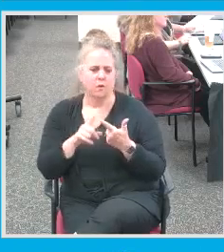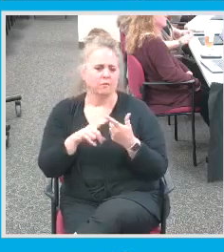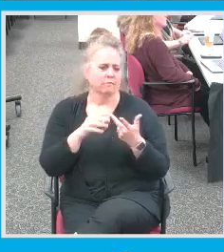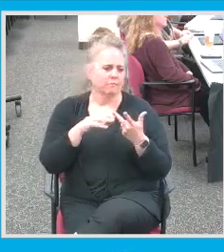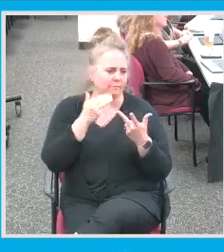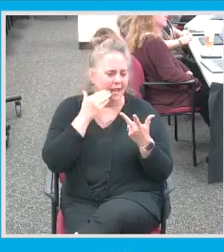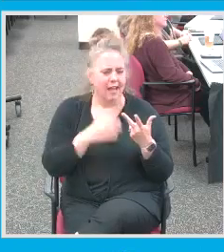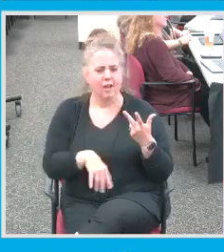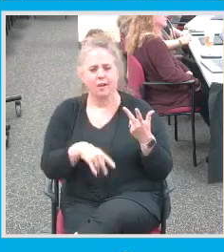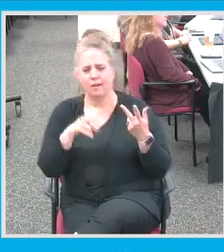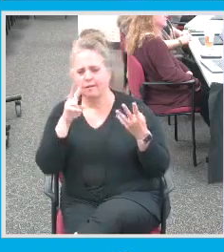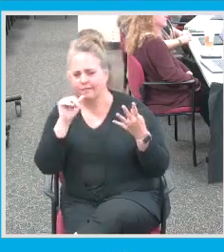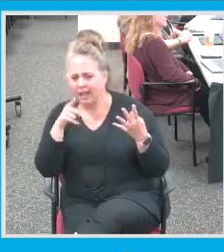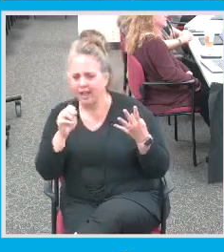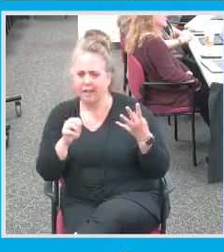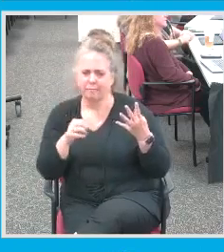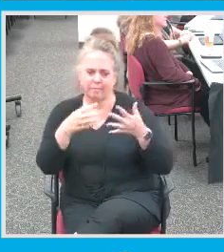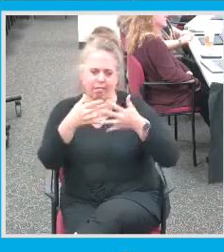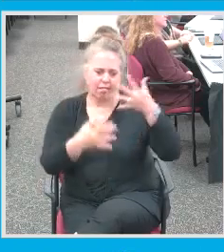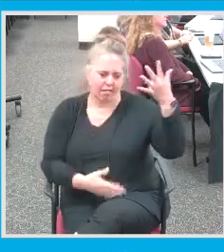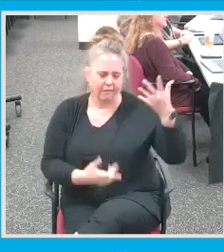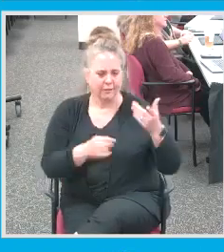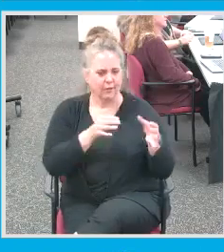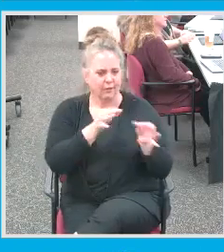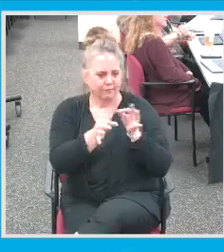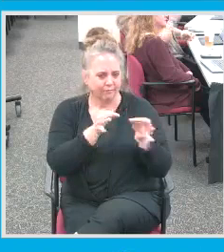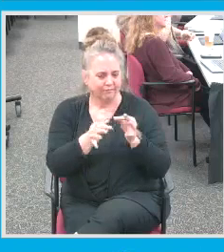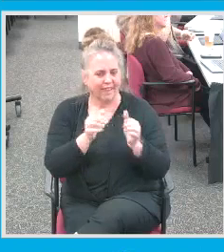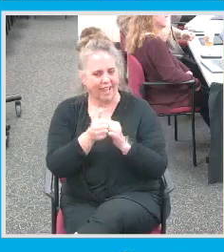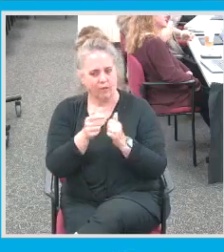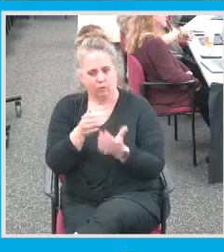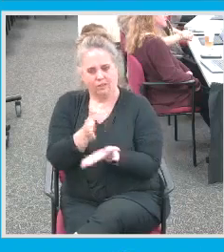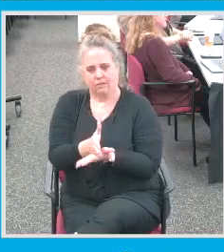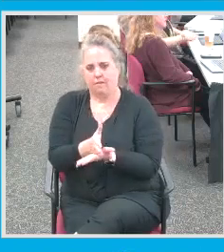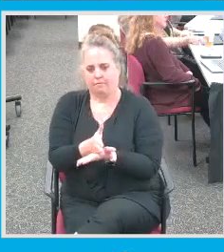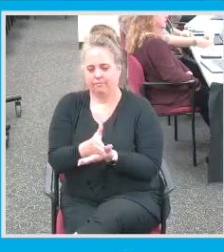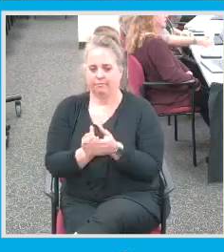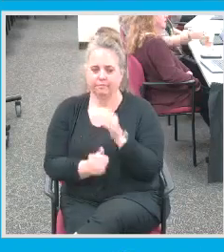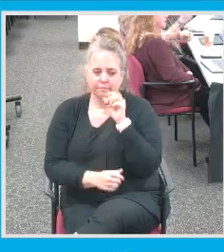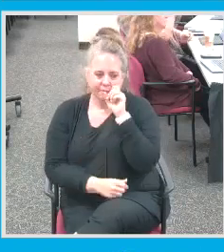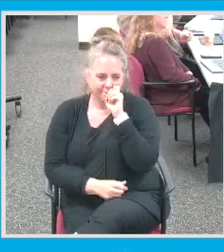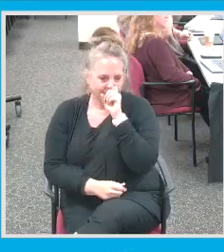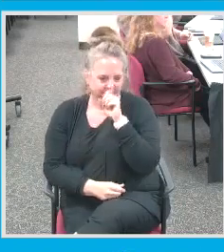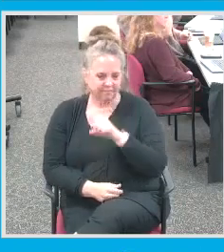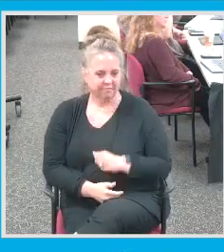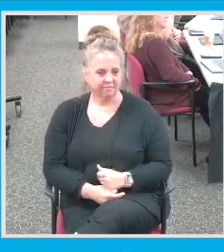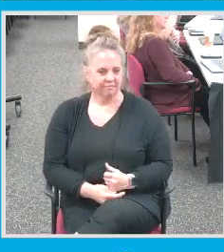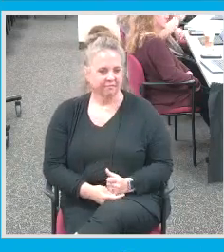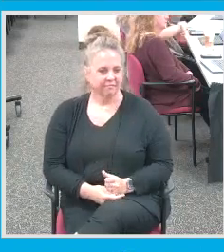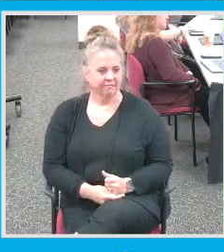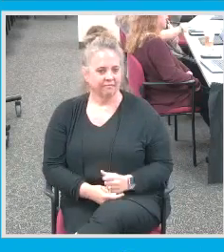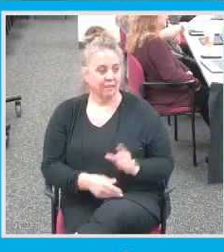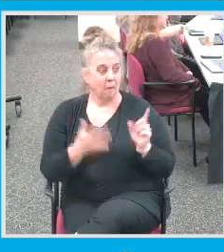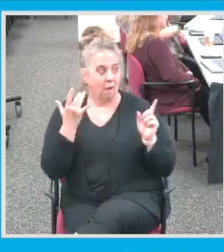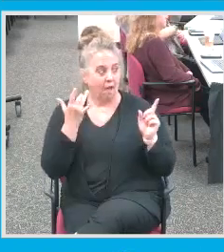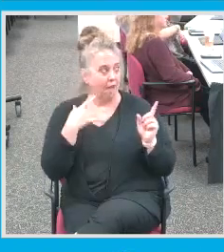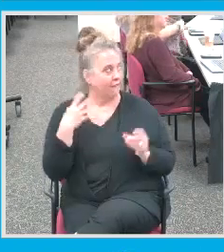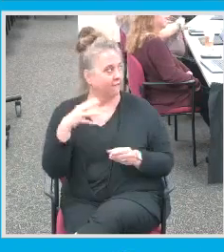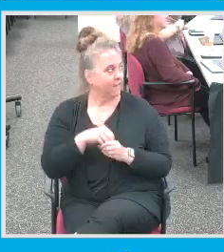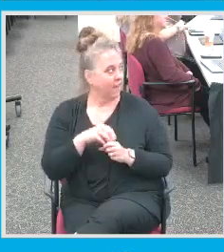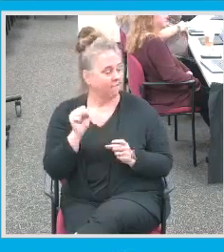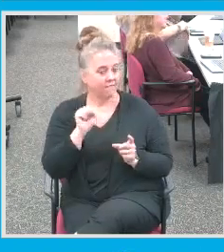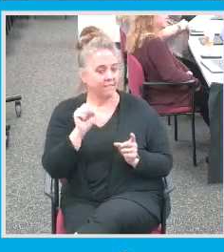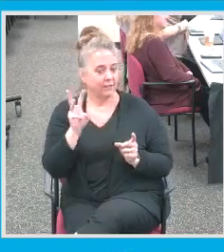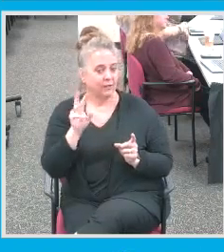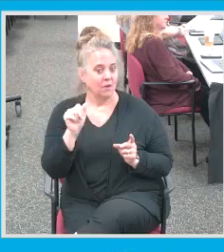them information about it and how they stop to do this. The reason why I'm a part of SWAT is because I don't want younger